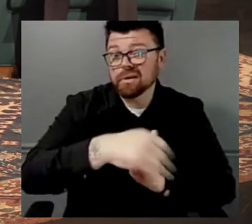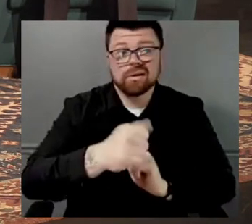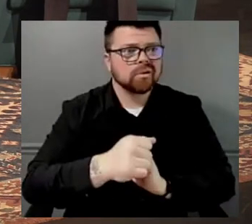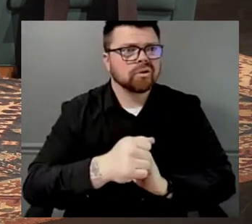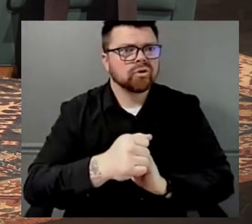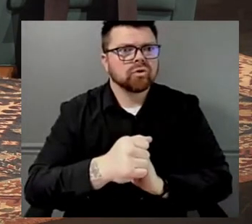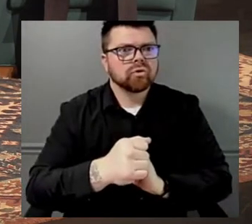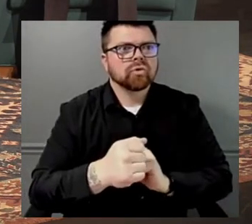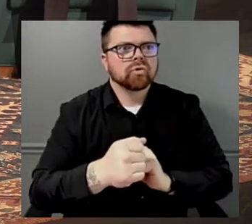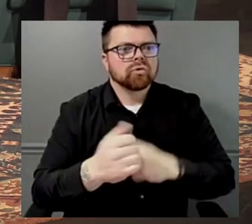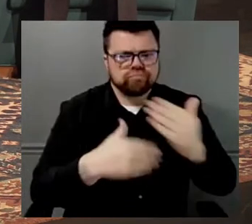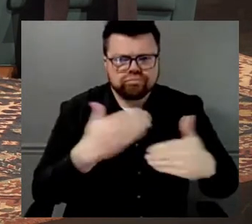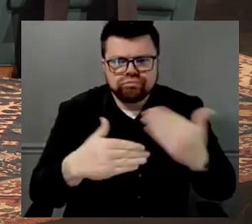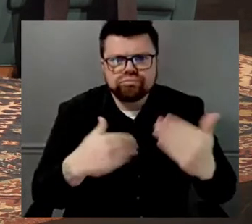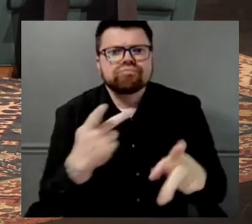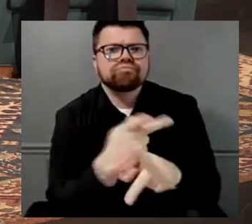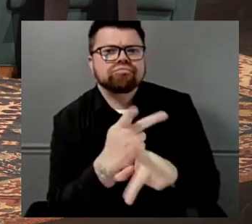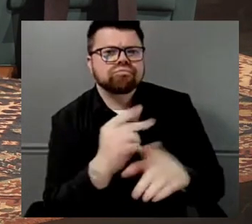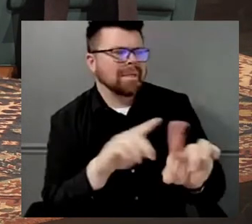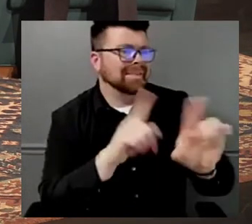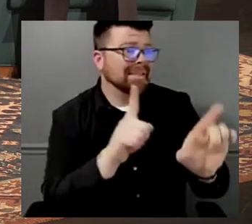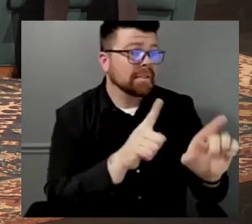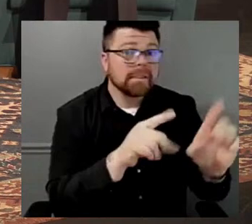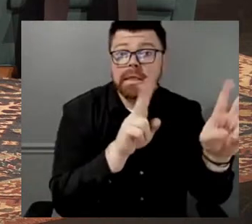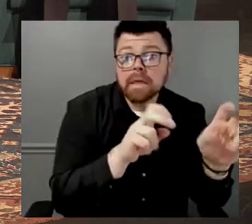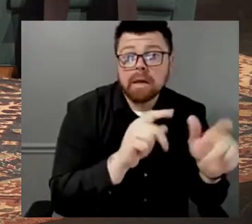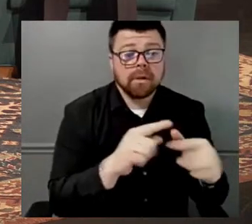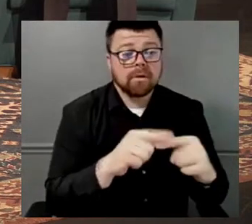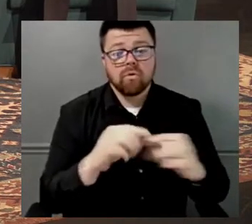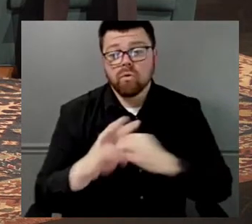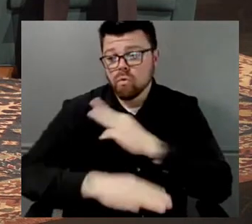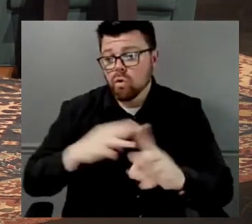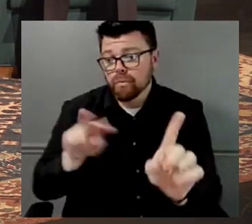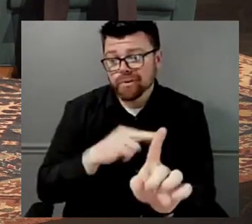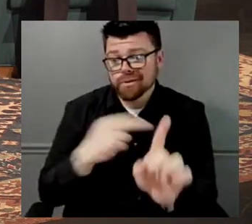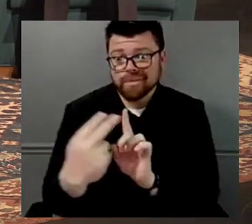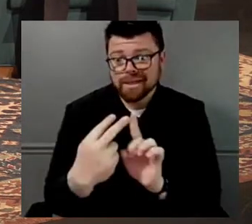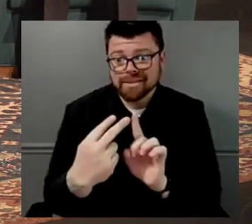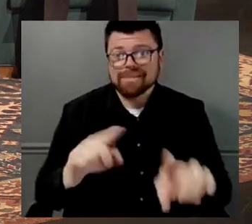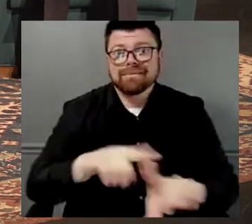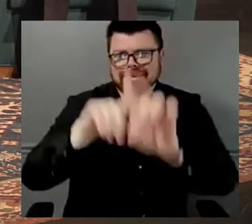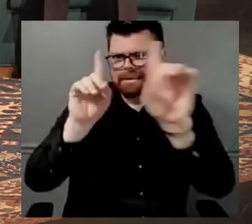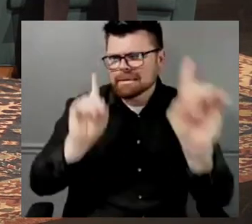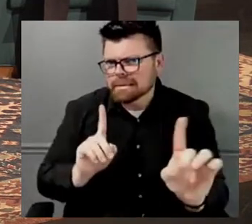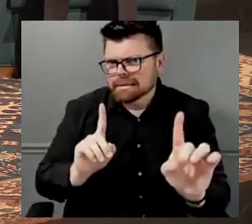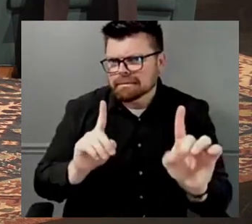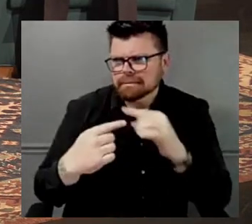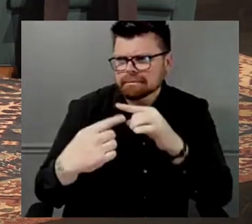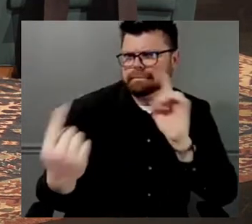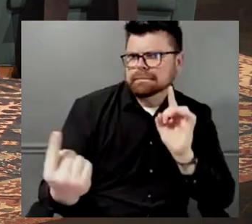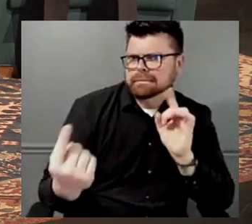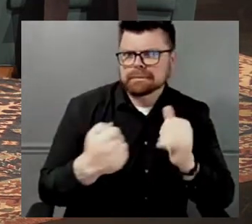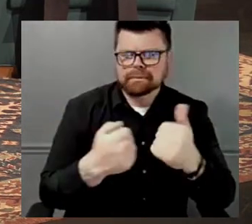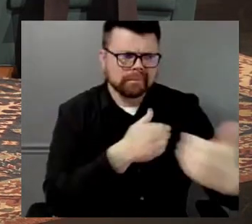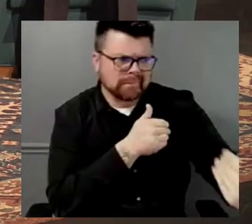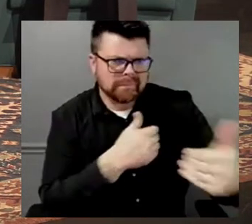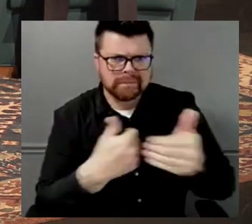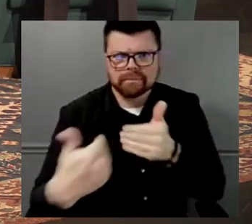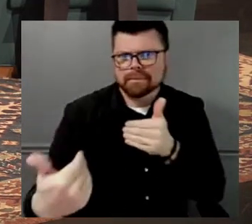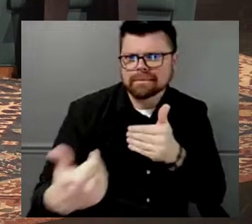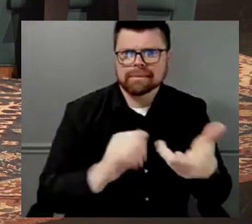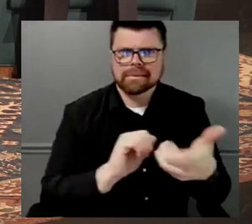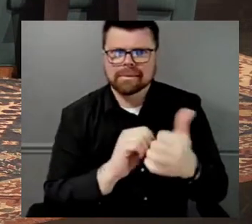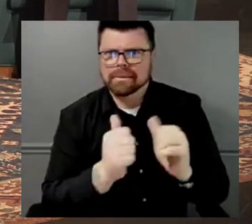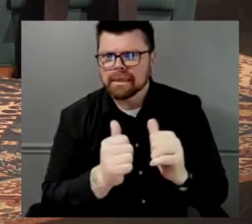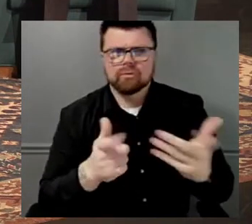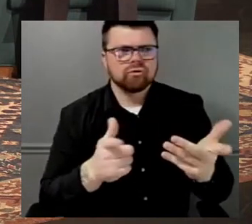opinion on a topic or differences in worldview that maybe even expand beyond the given topic, and how, as a matter,